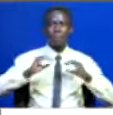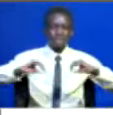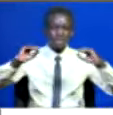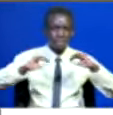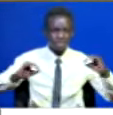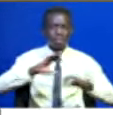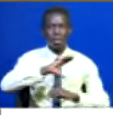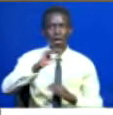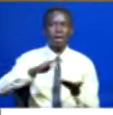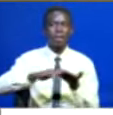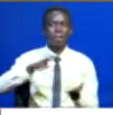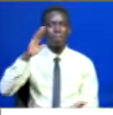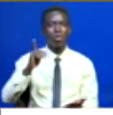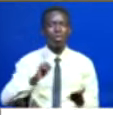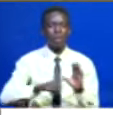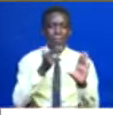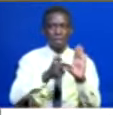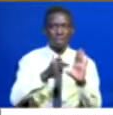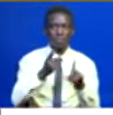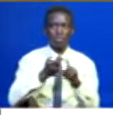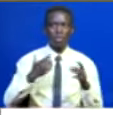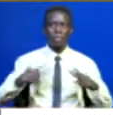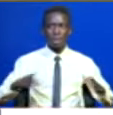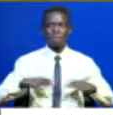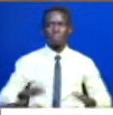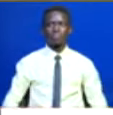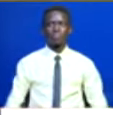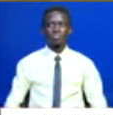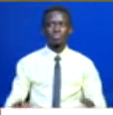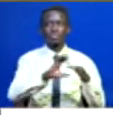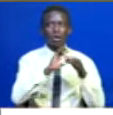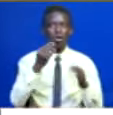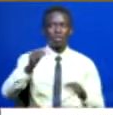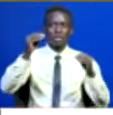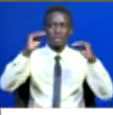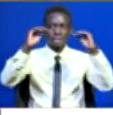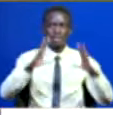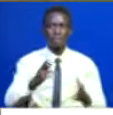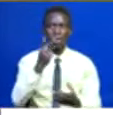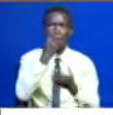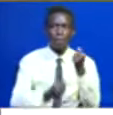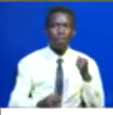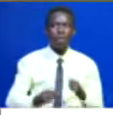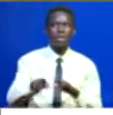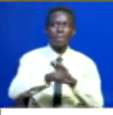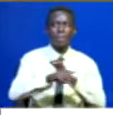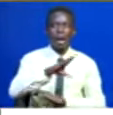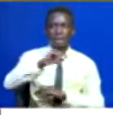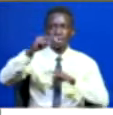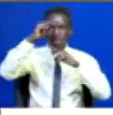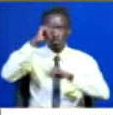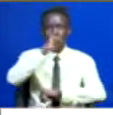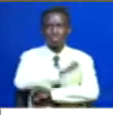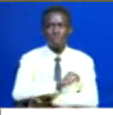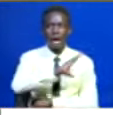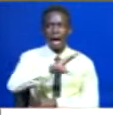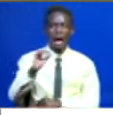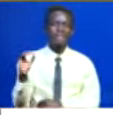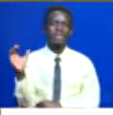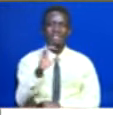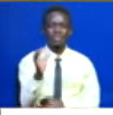participation. The Union of Teachers, both the primary and secondary school, and the Civil Servants Union,